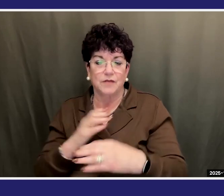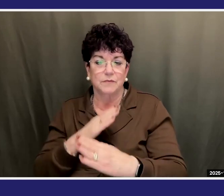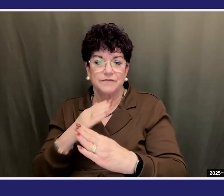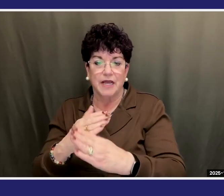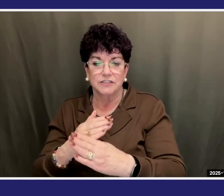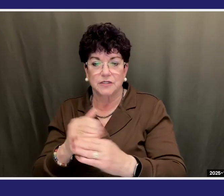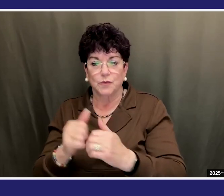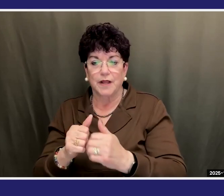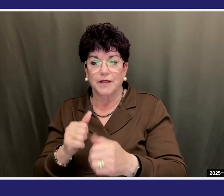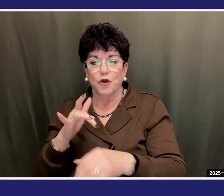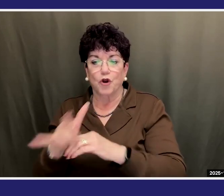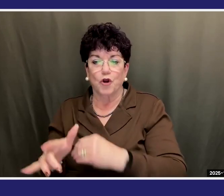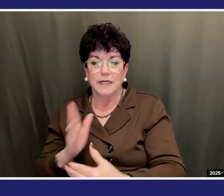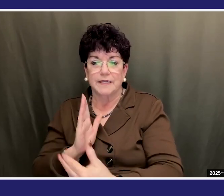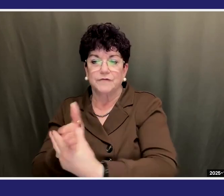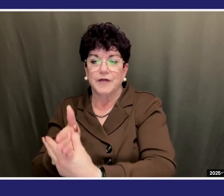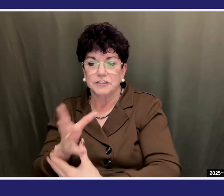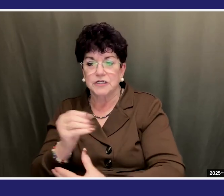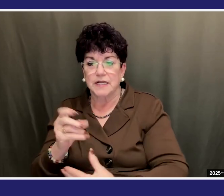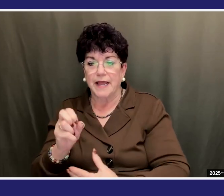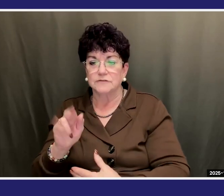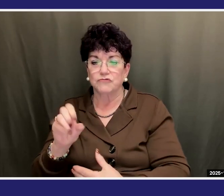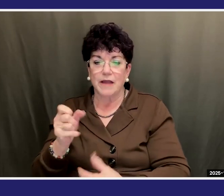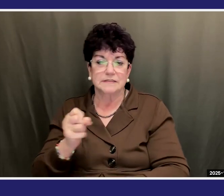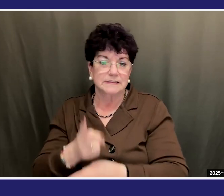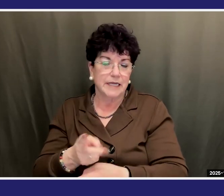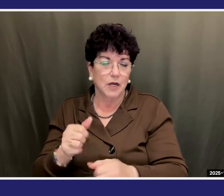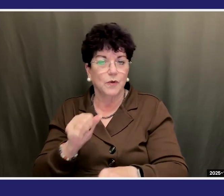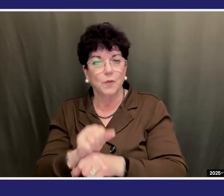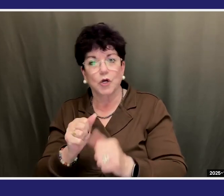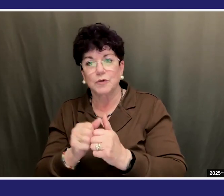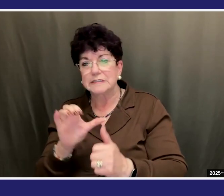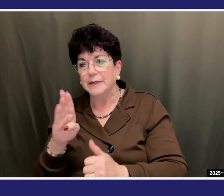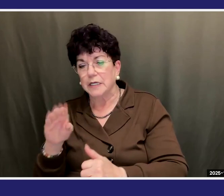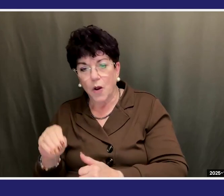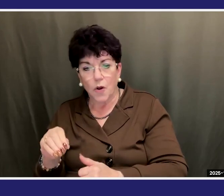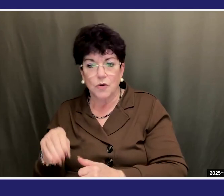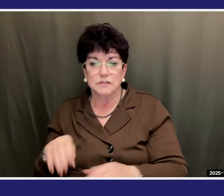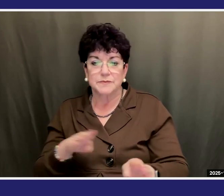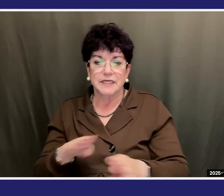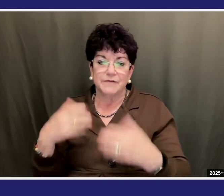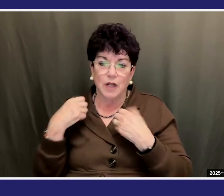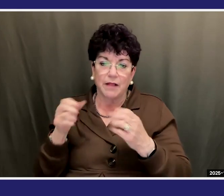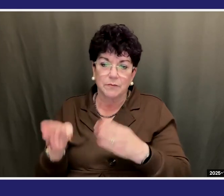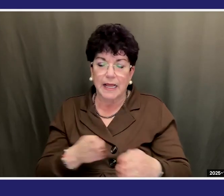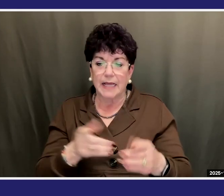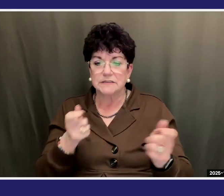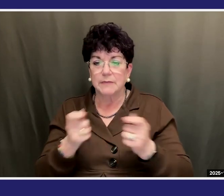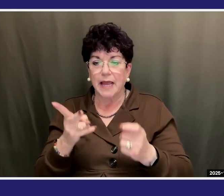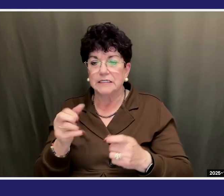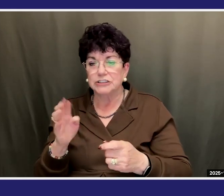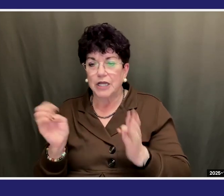and crisis care, working with CBOs, county behavioral health plans, managed care plans, and increasingly local